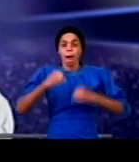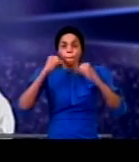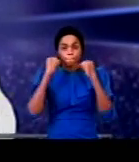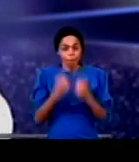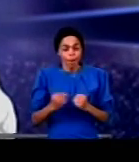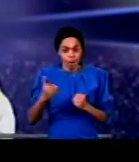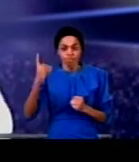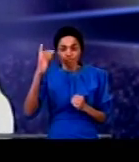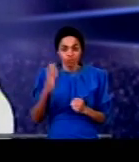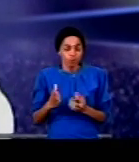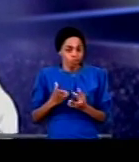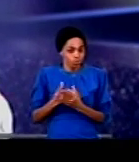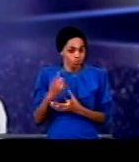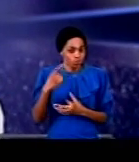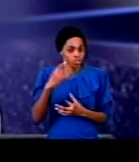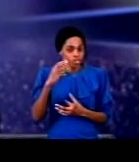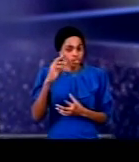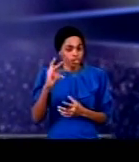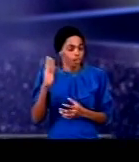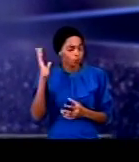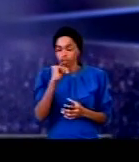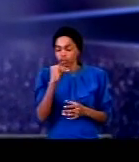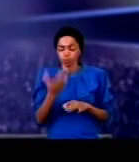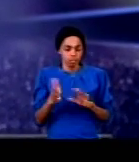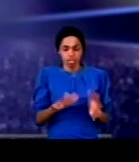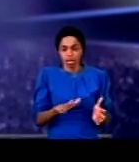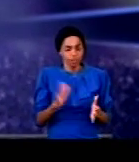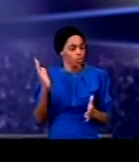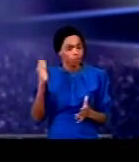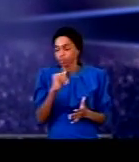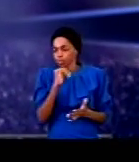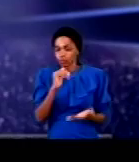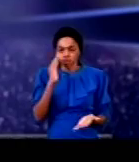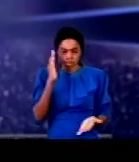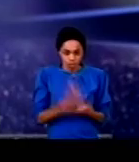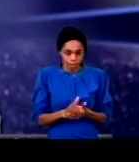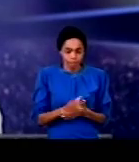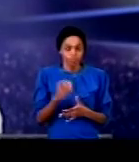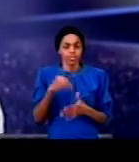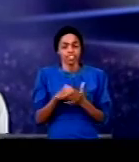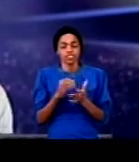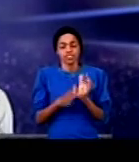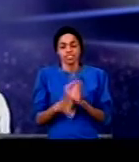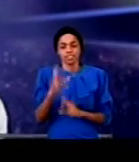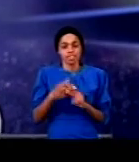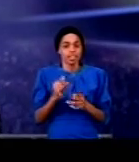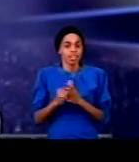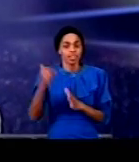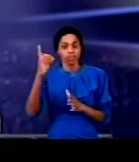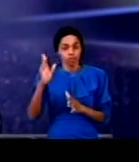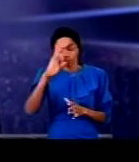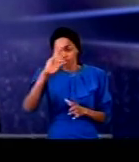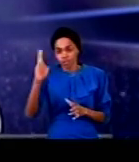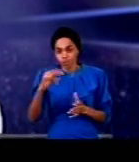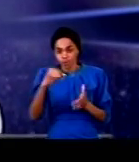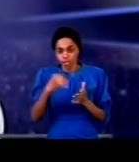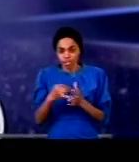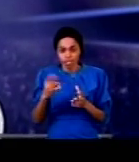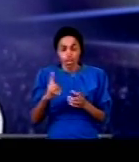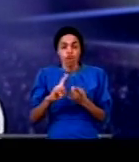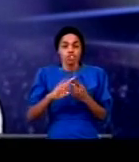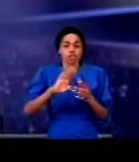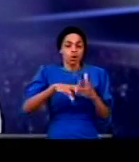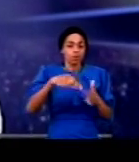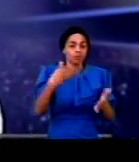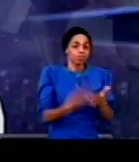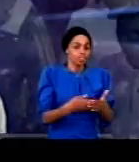will cause it to reach unto other places as well. As the man of God has had the vision already, let's pray that the